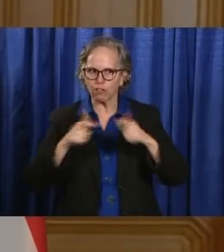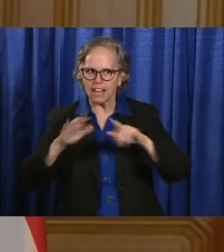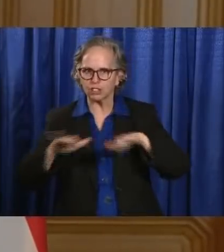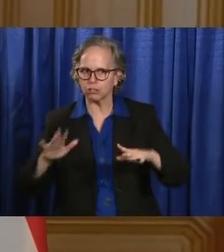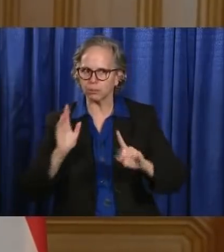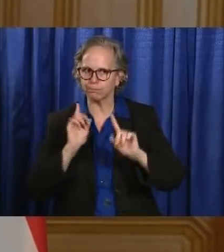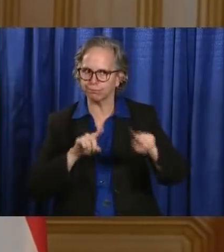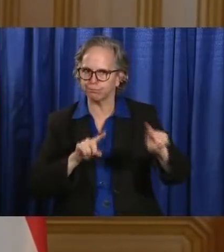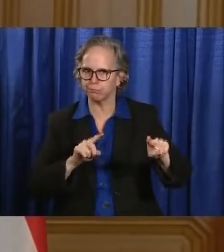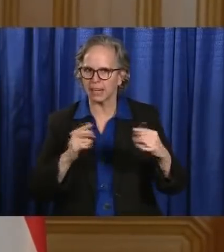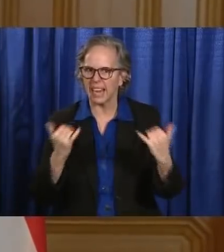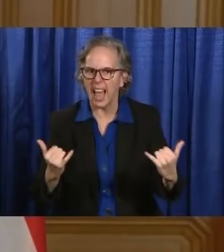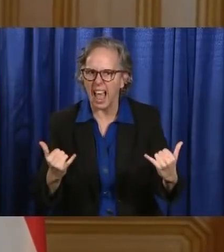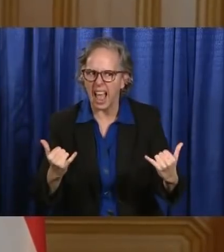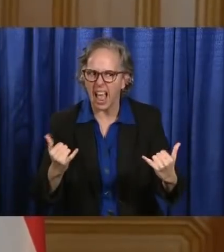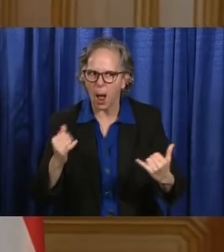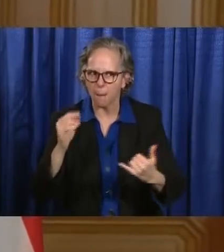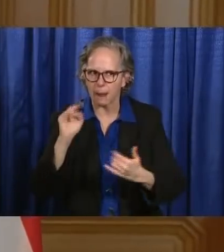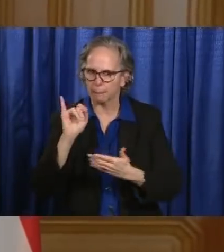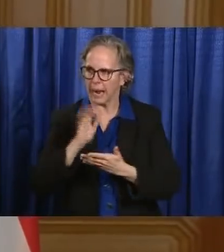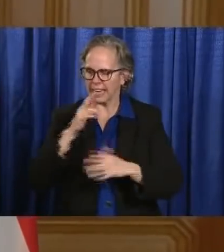them. Let